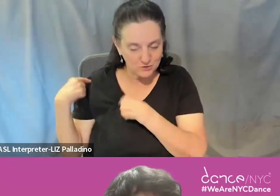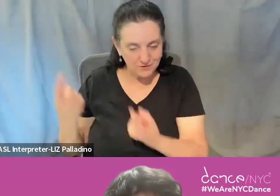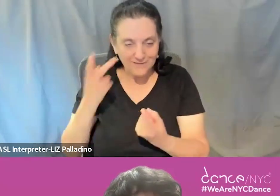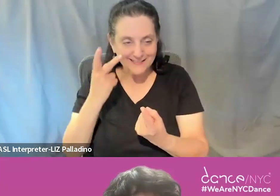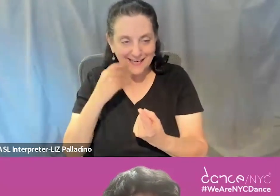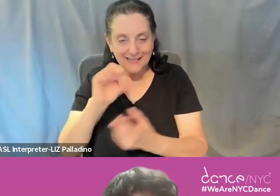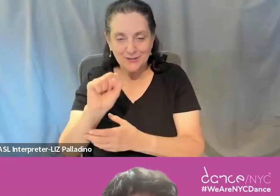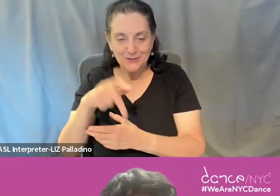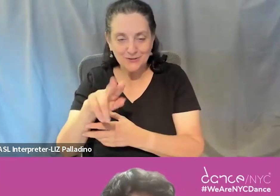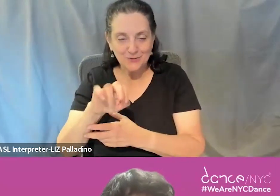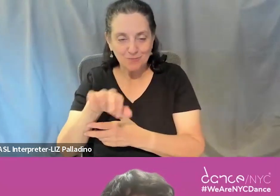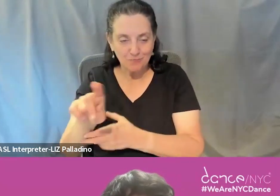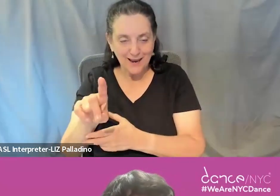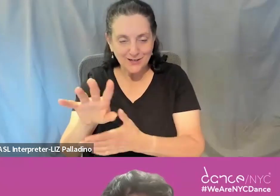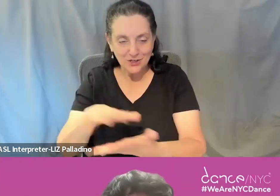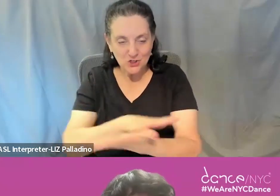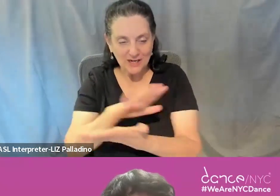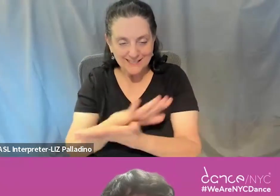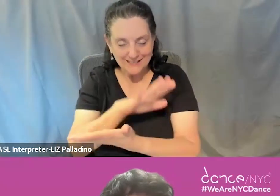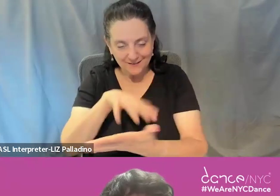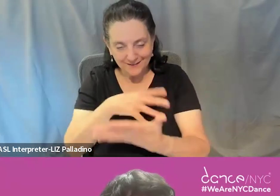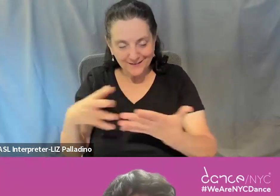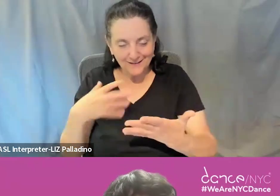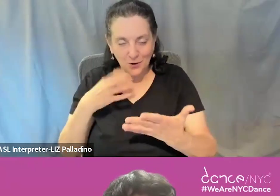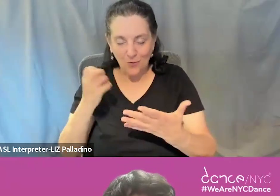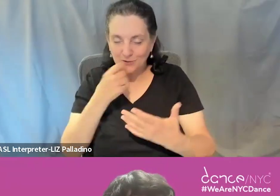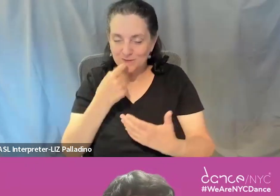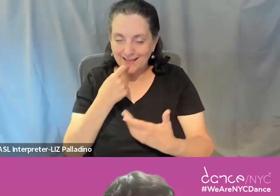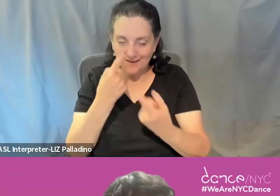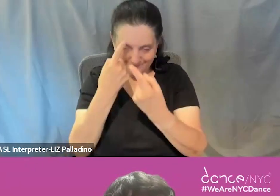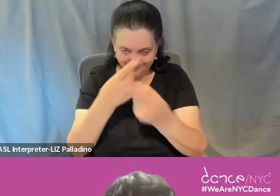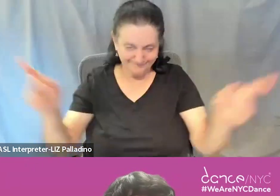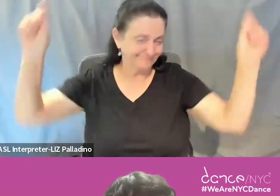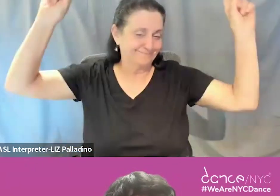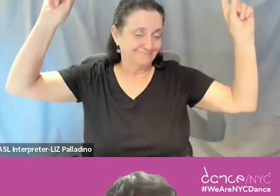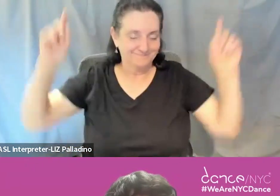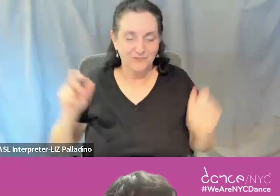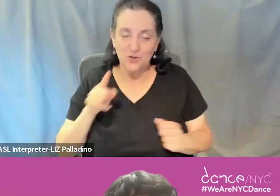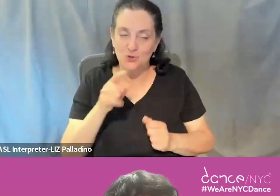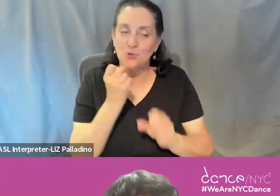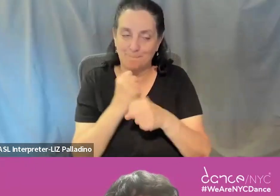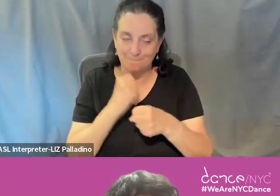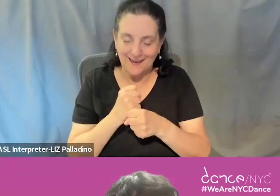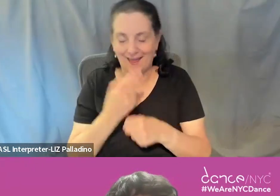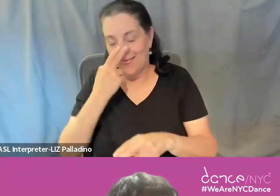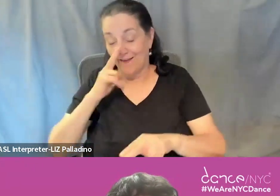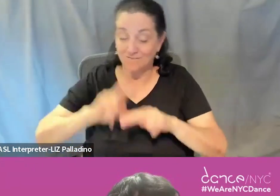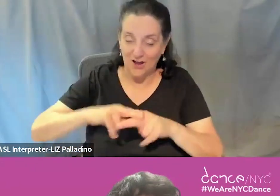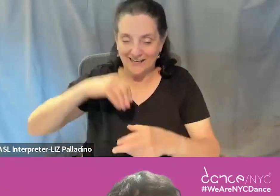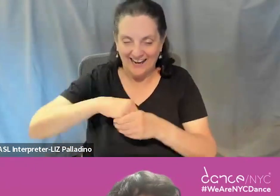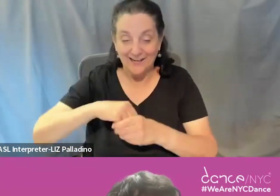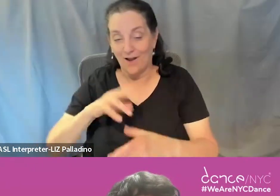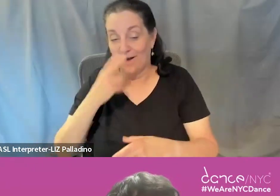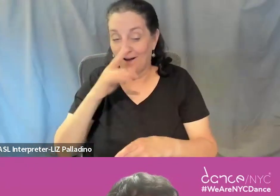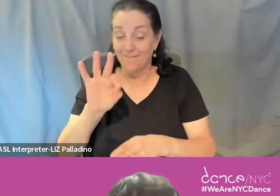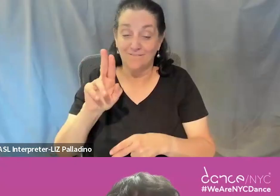those spreadsheets, and so I just want to just do a shout out that you really make fundraise the fun out of fundraising. So